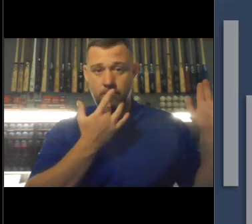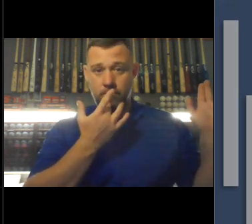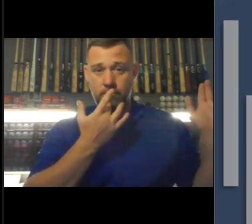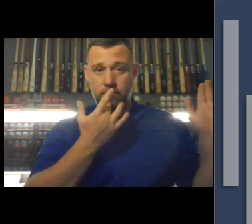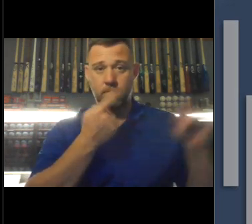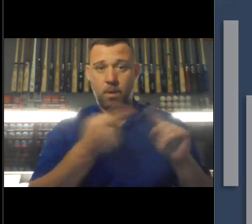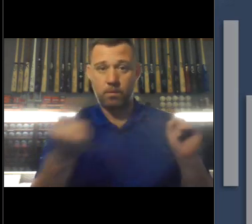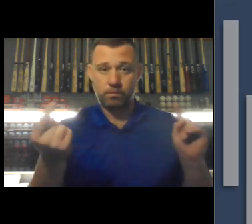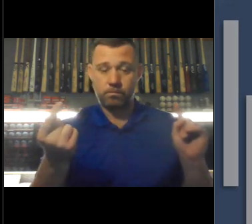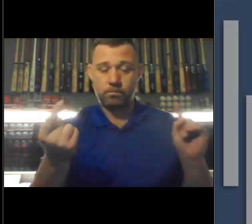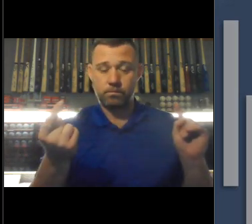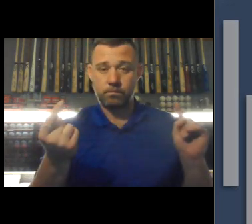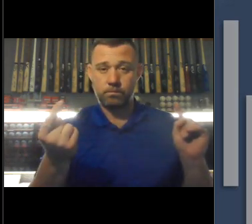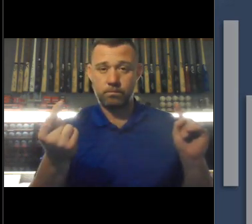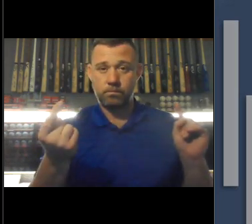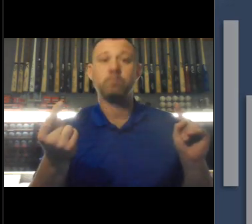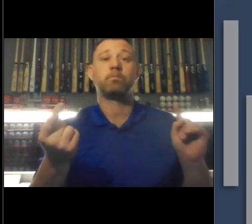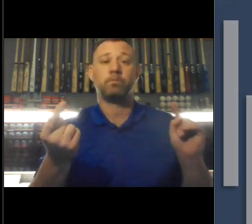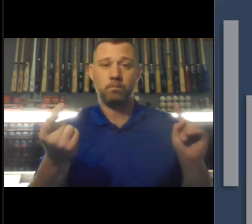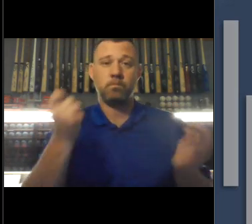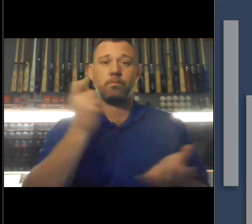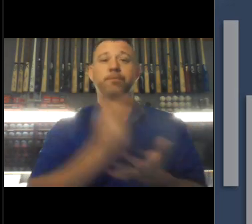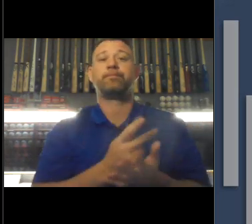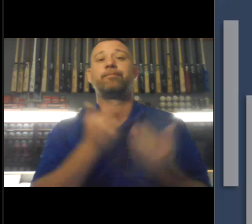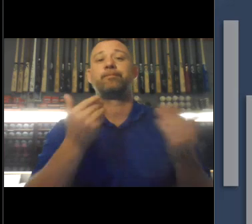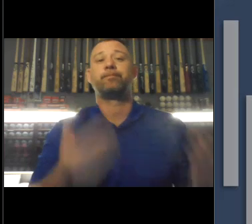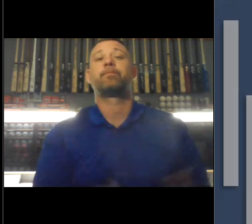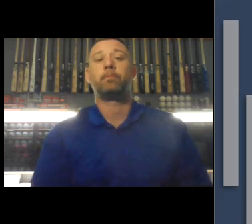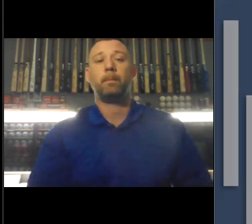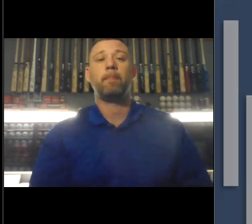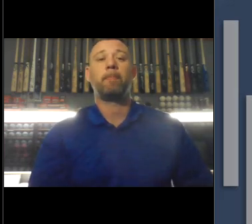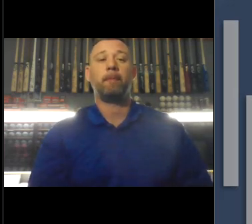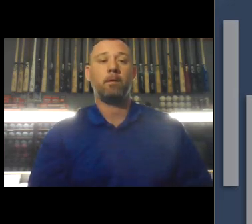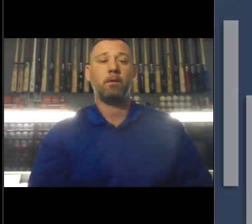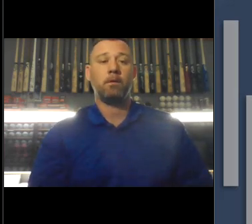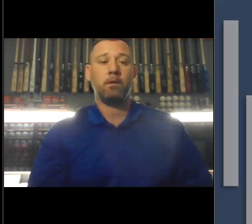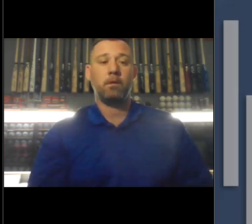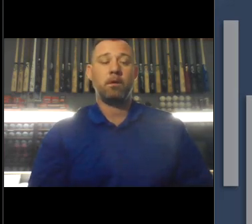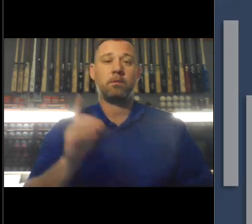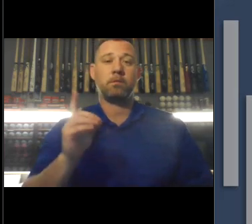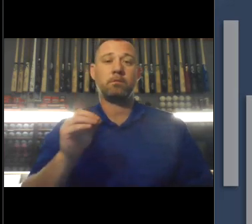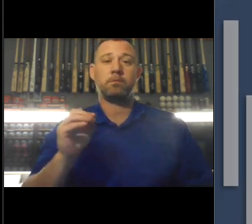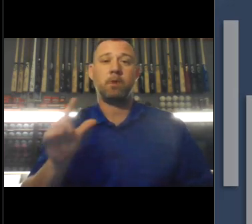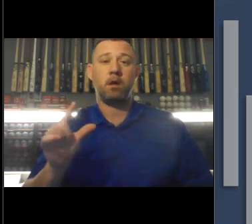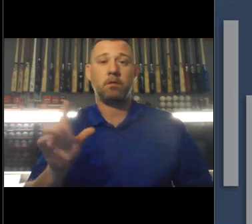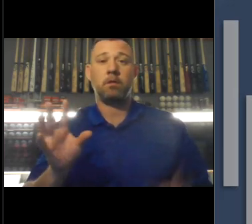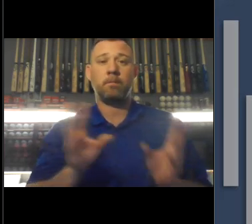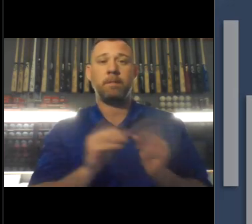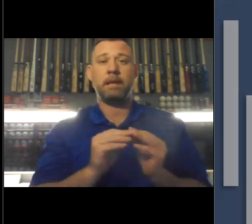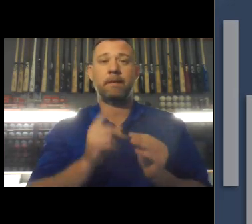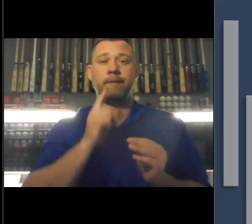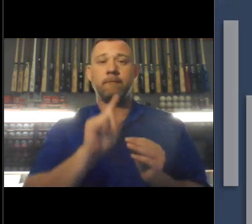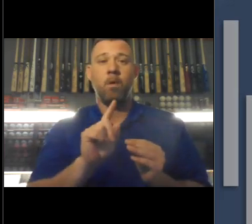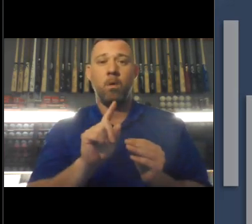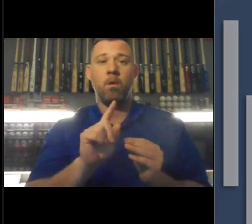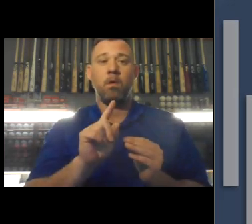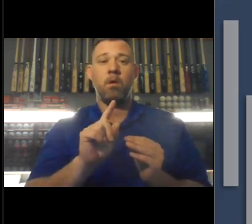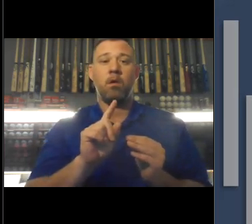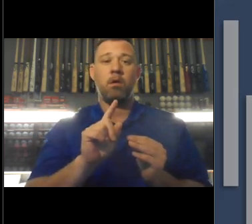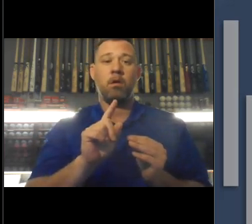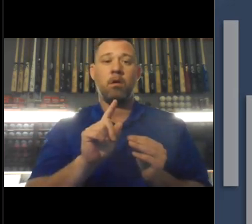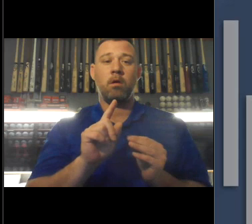Opposed? Okay, motion carries. Thank you. Doug, Commissioner meetings for compensation?